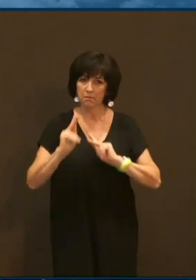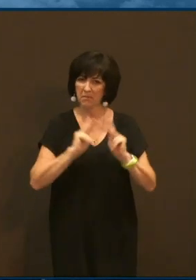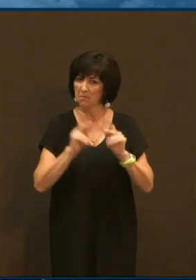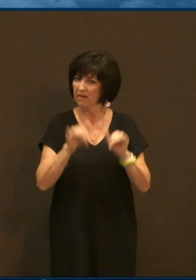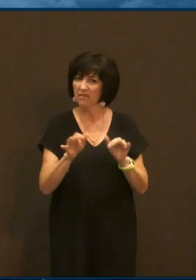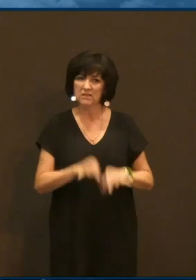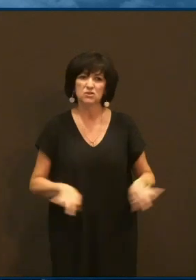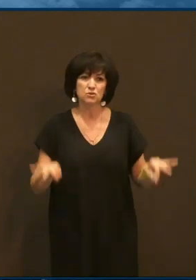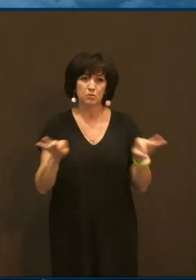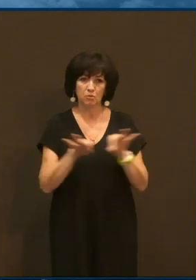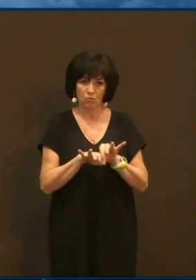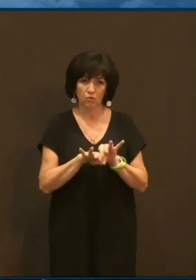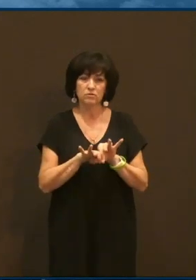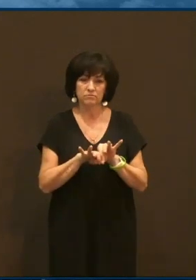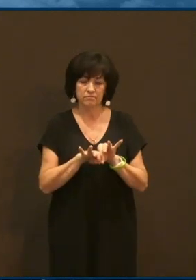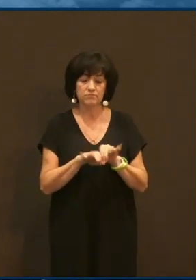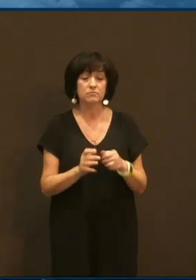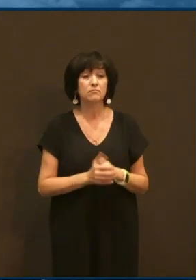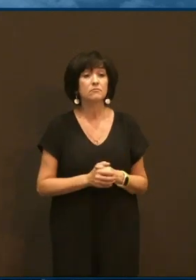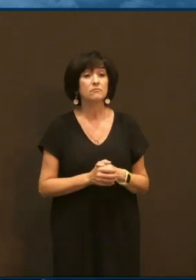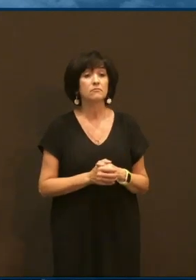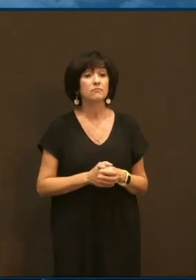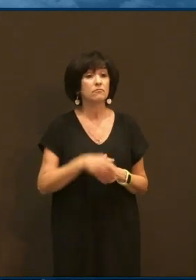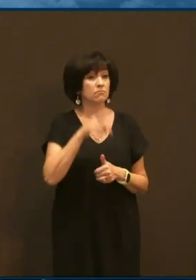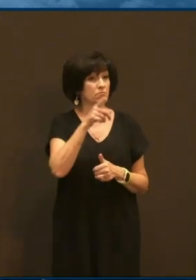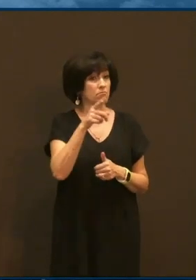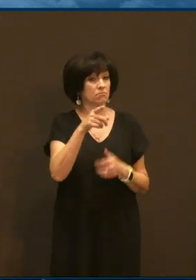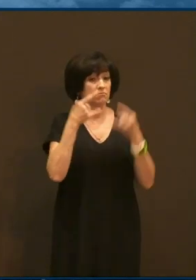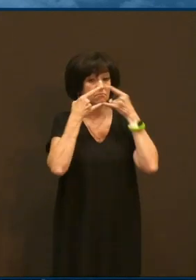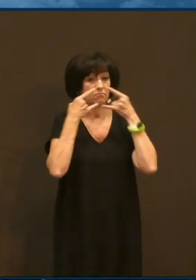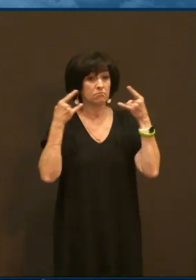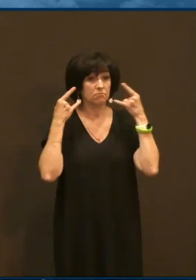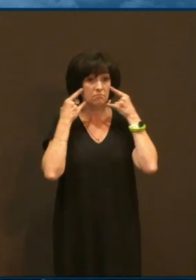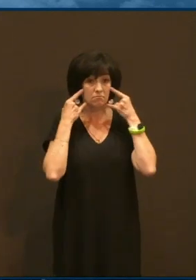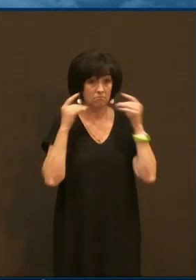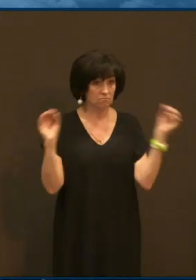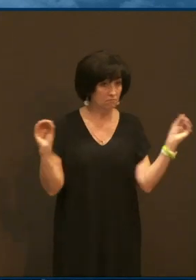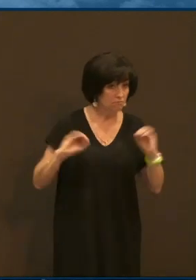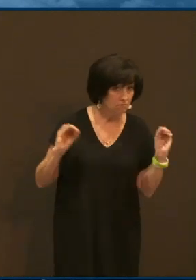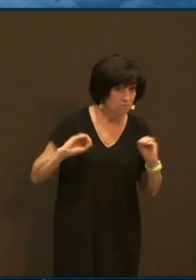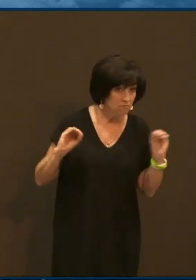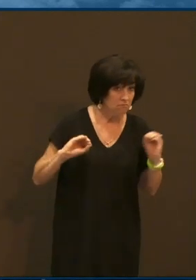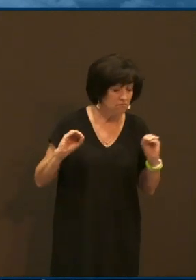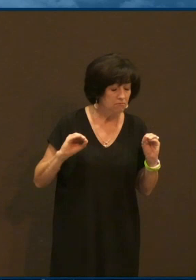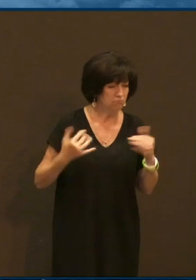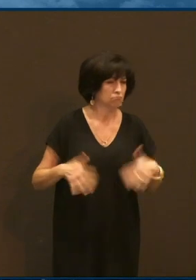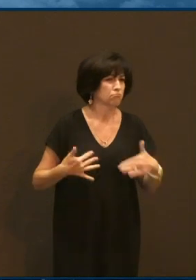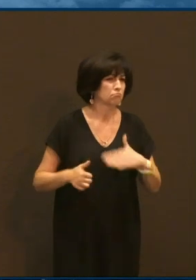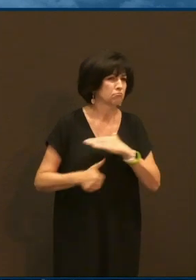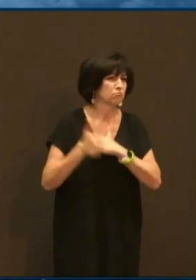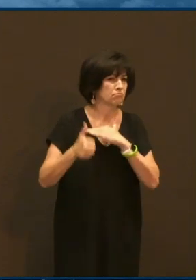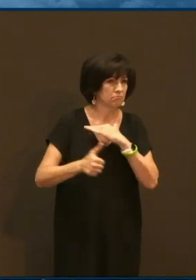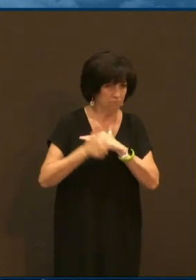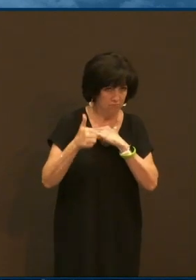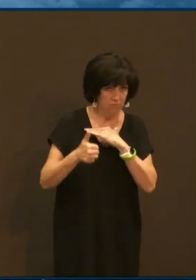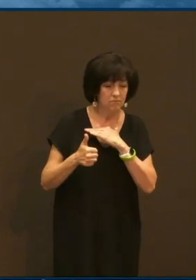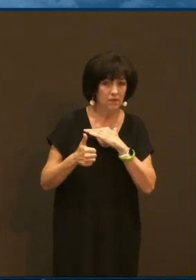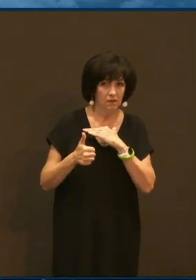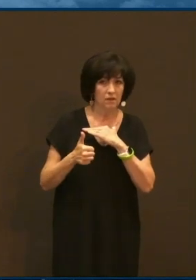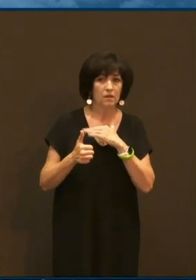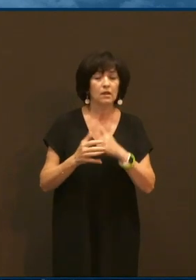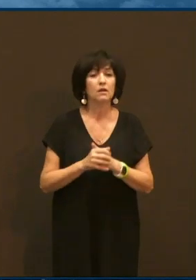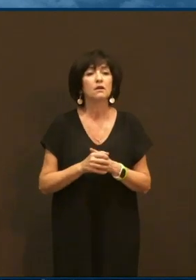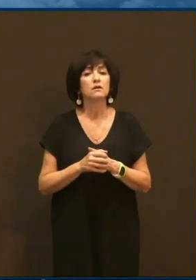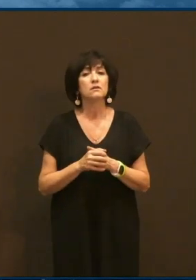wear a face covering is obviously extremely important. And also, as we continue